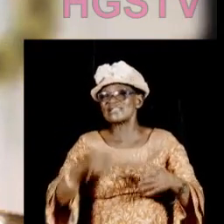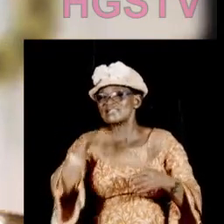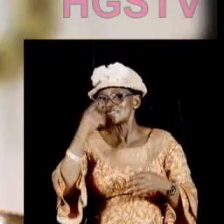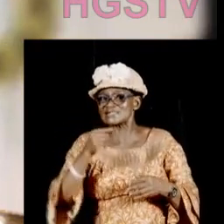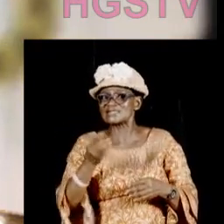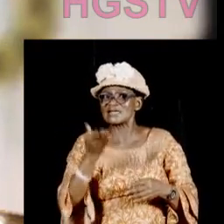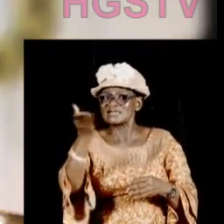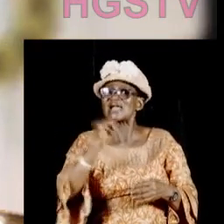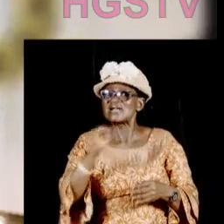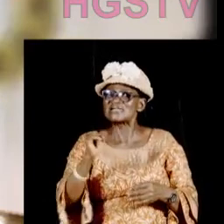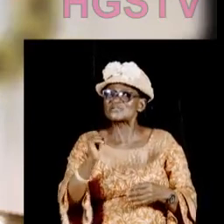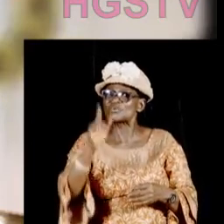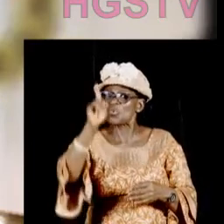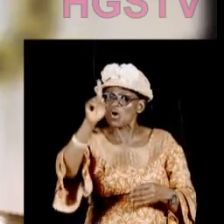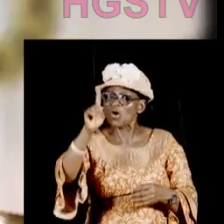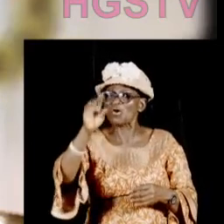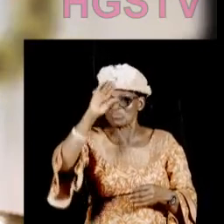lad have?